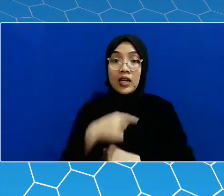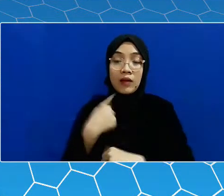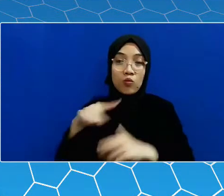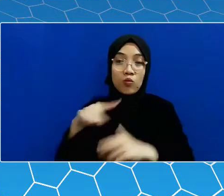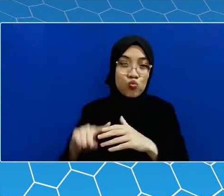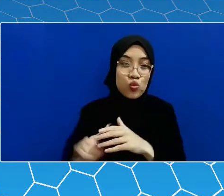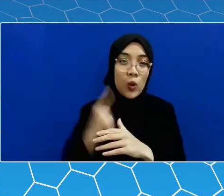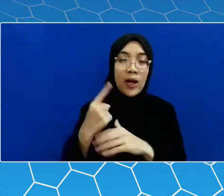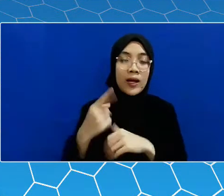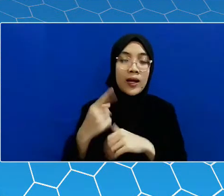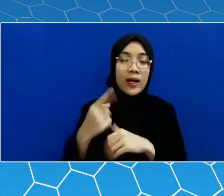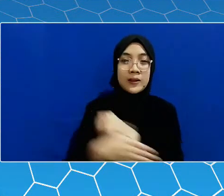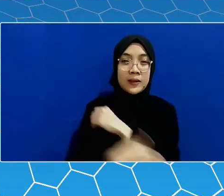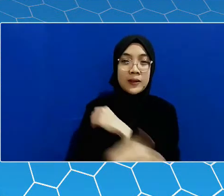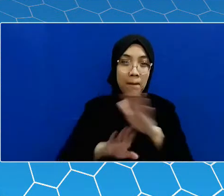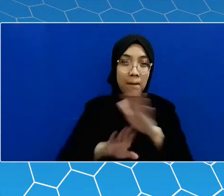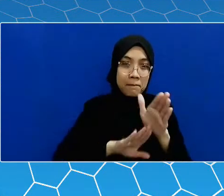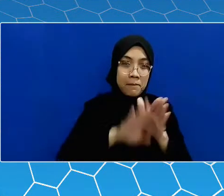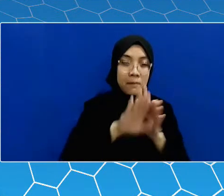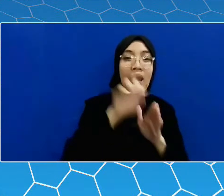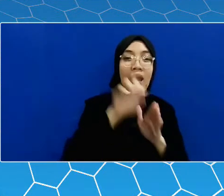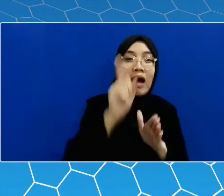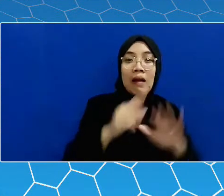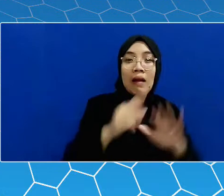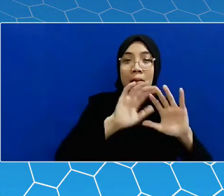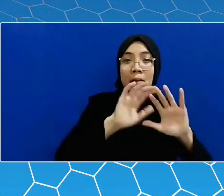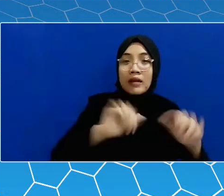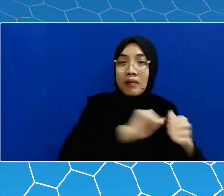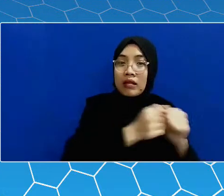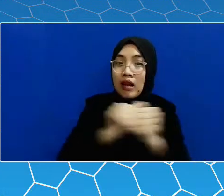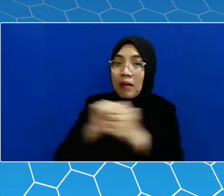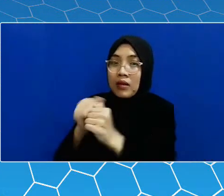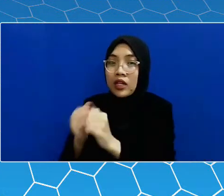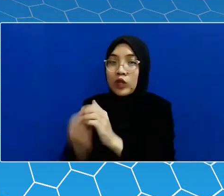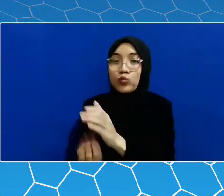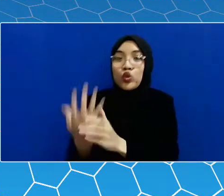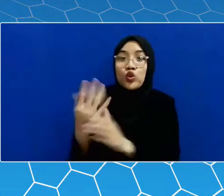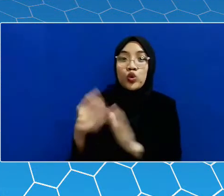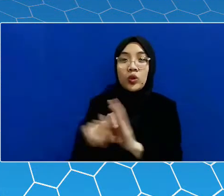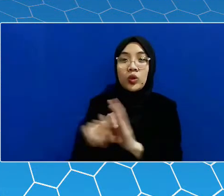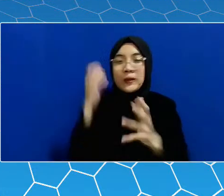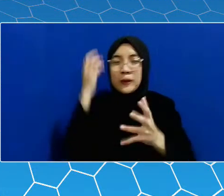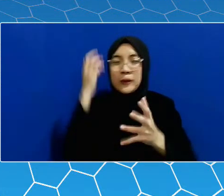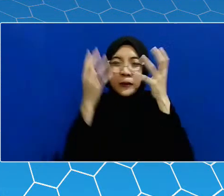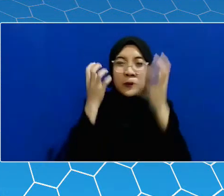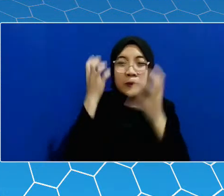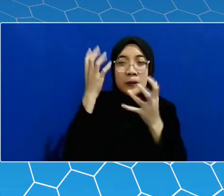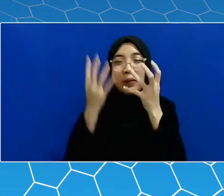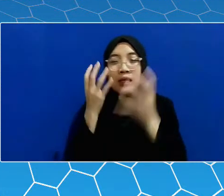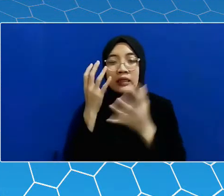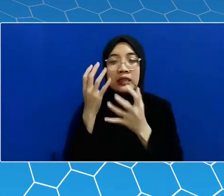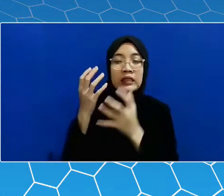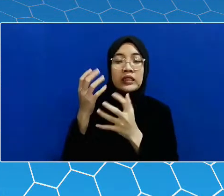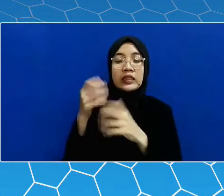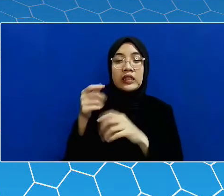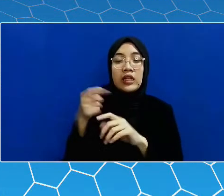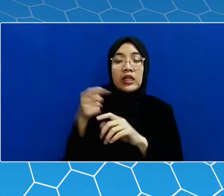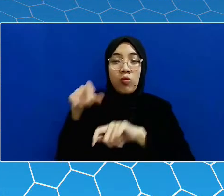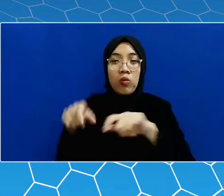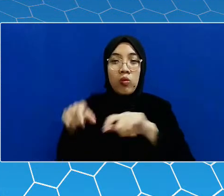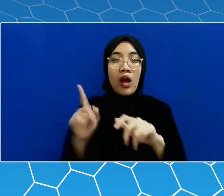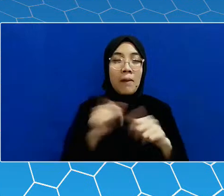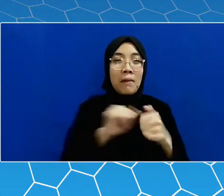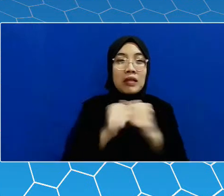issues that started to come, like depressions among our adults. And I think these depressions or mental health is